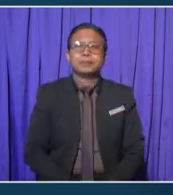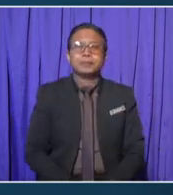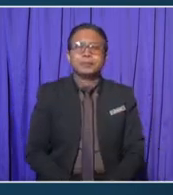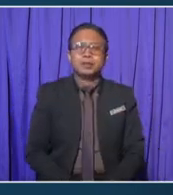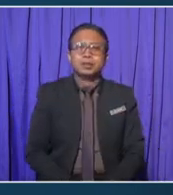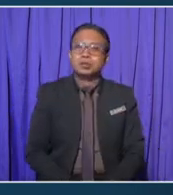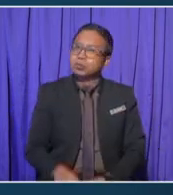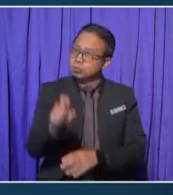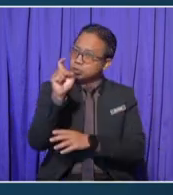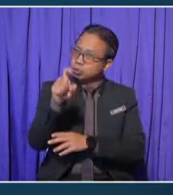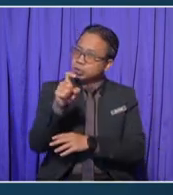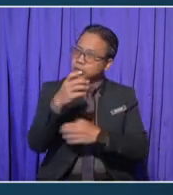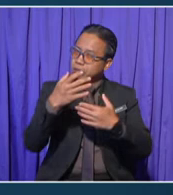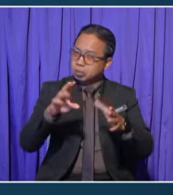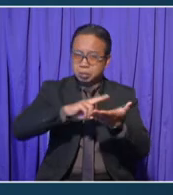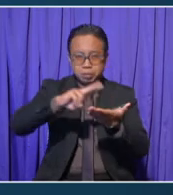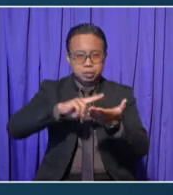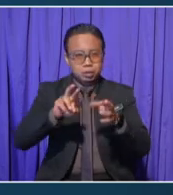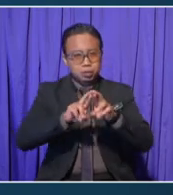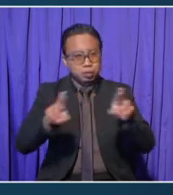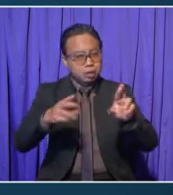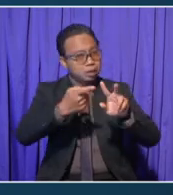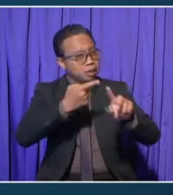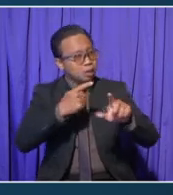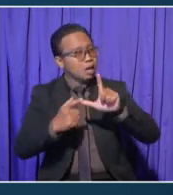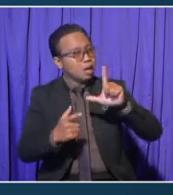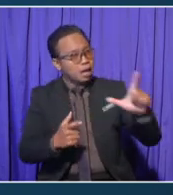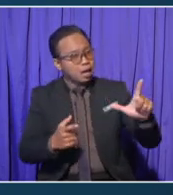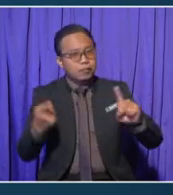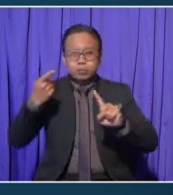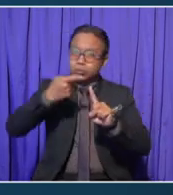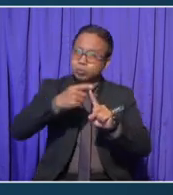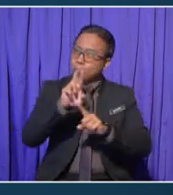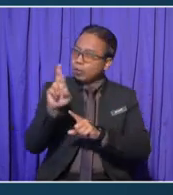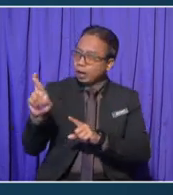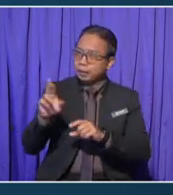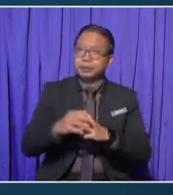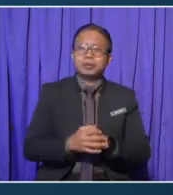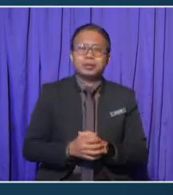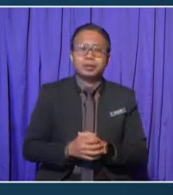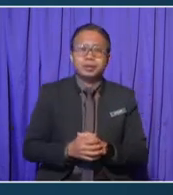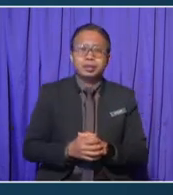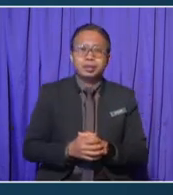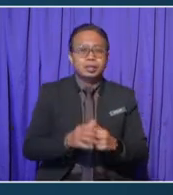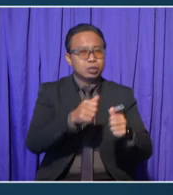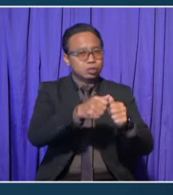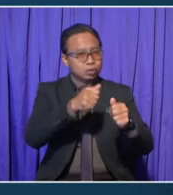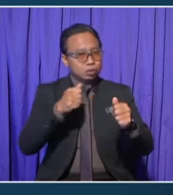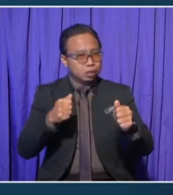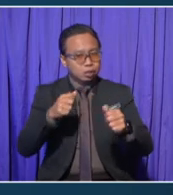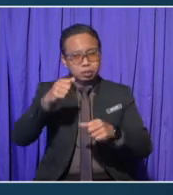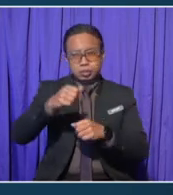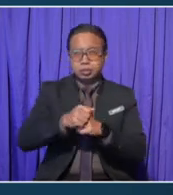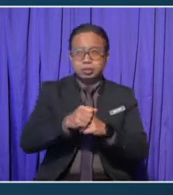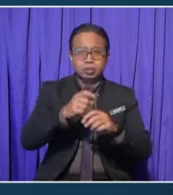Make sure you read the ruler from left to right. The distance from A